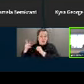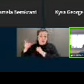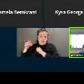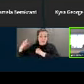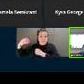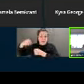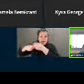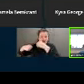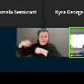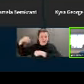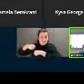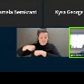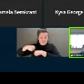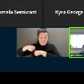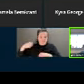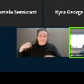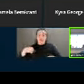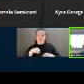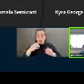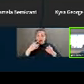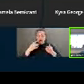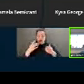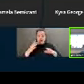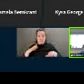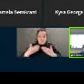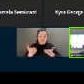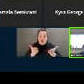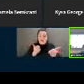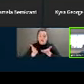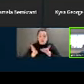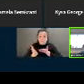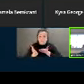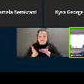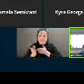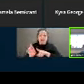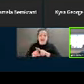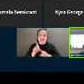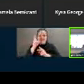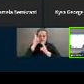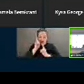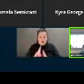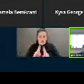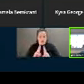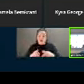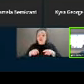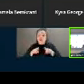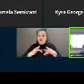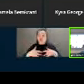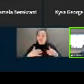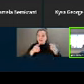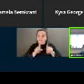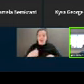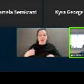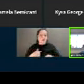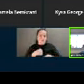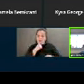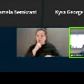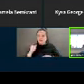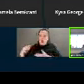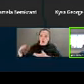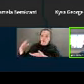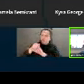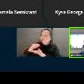in these types of incidents, we provide the service as an honor, and we do not conduct fundraising activities of any kind during a mass casualty